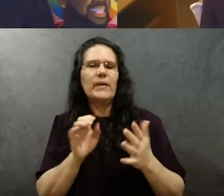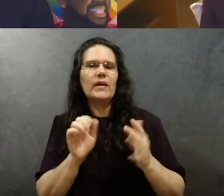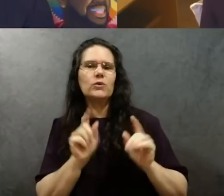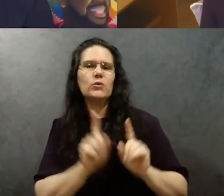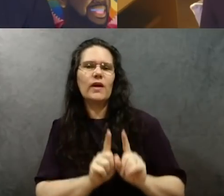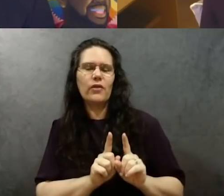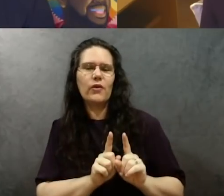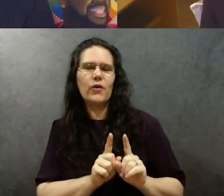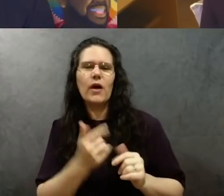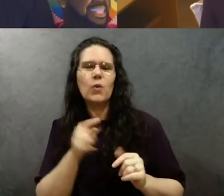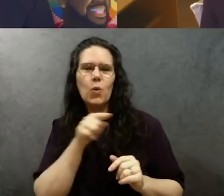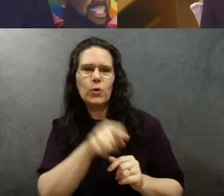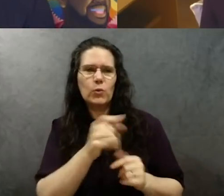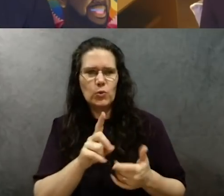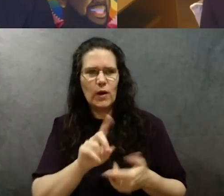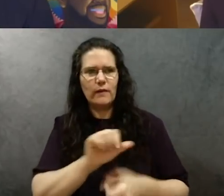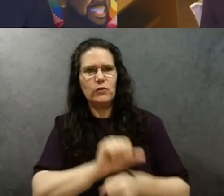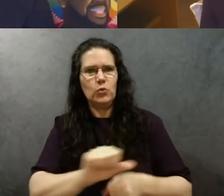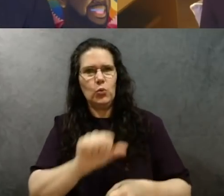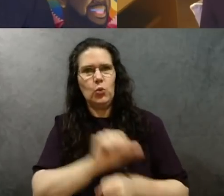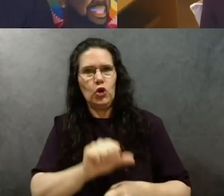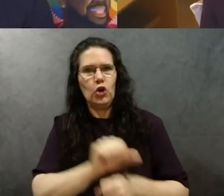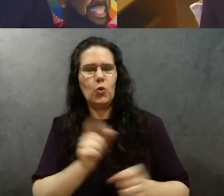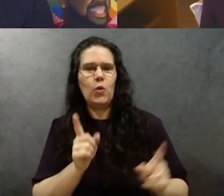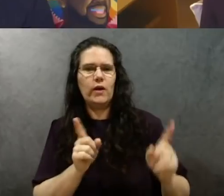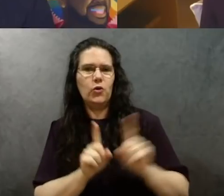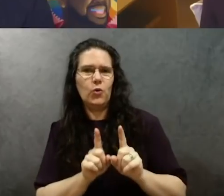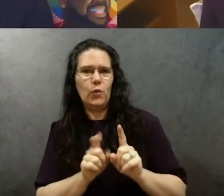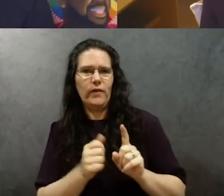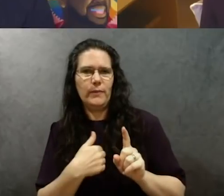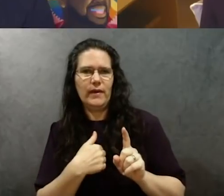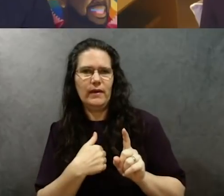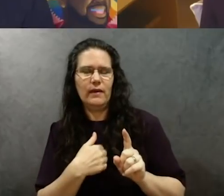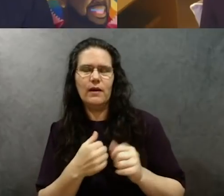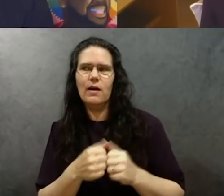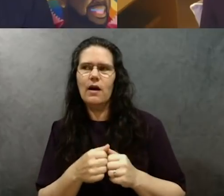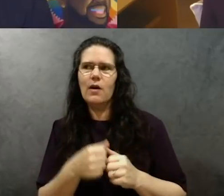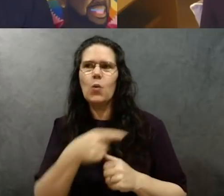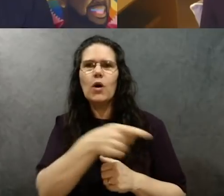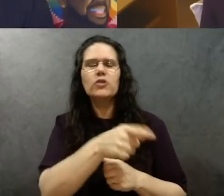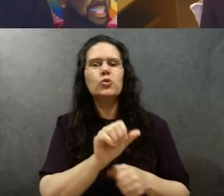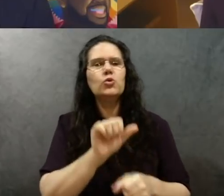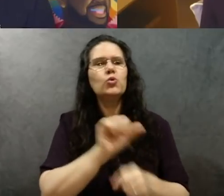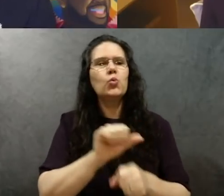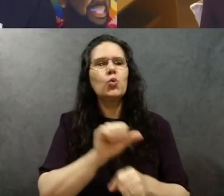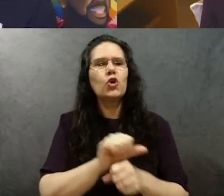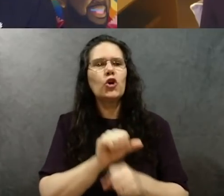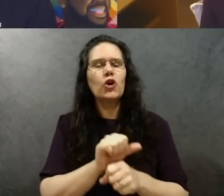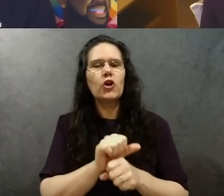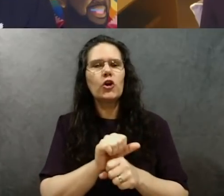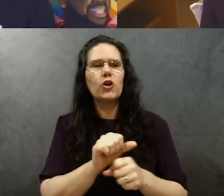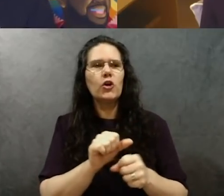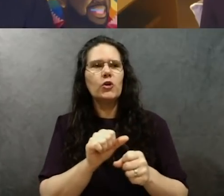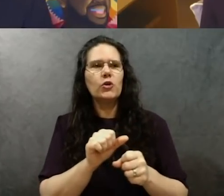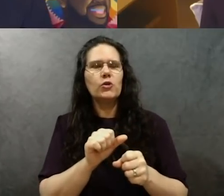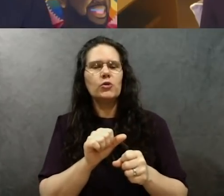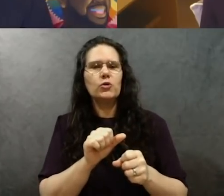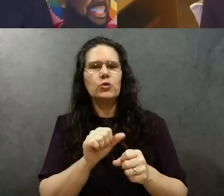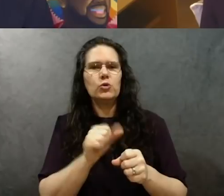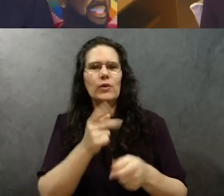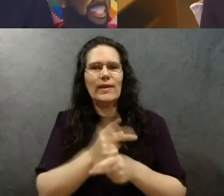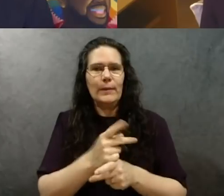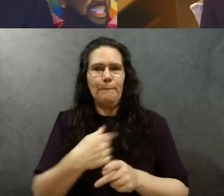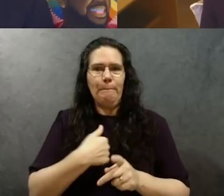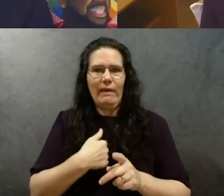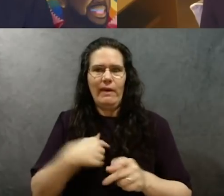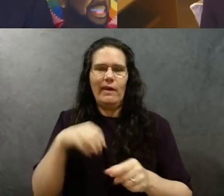work around me or to work to have me, you know, in the space with you. I just